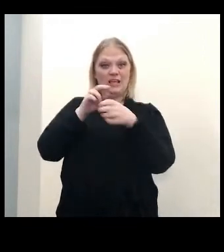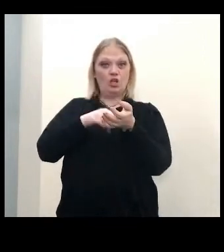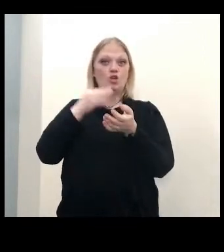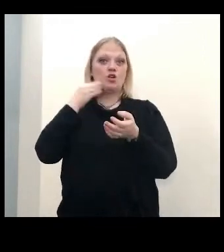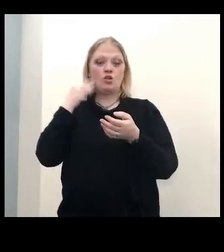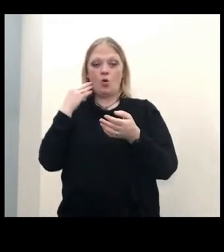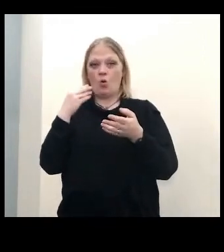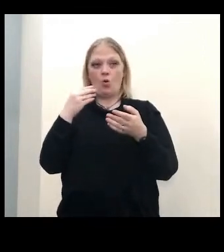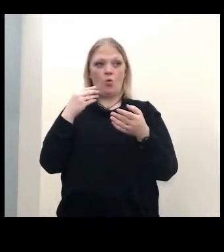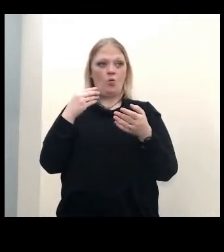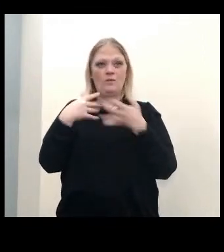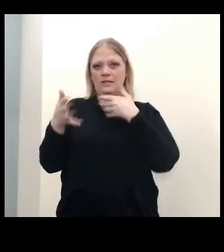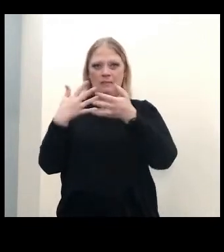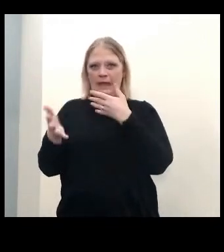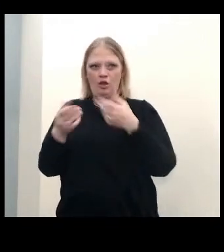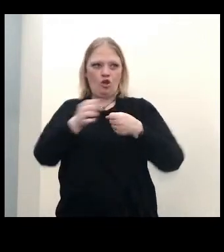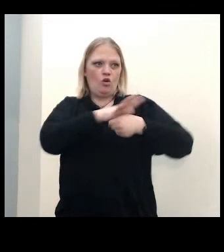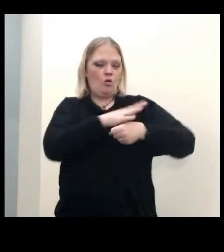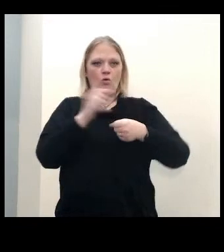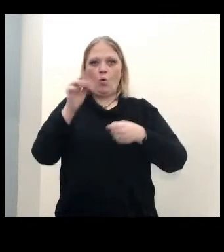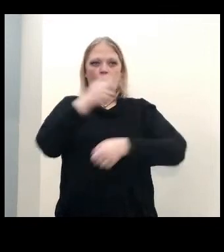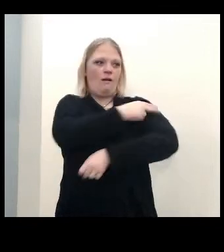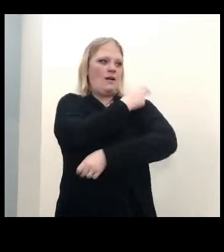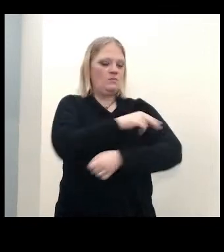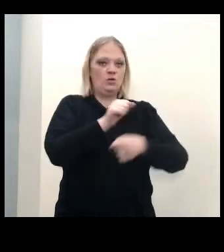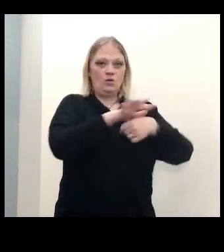from COVID-19, or in a hospital from